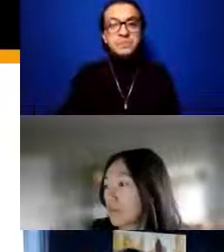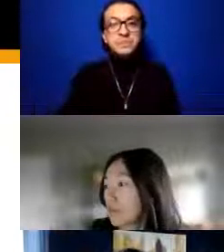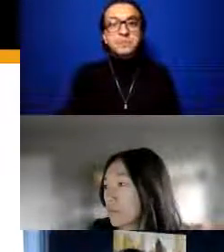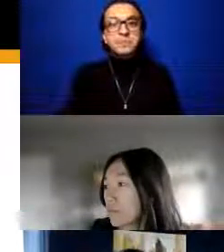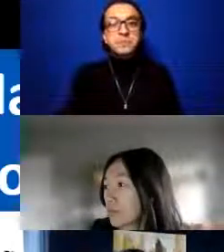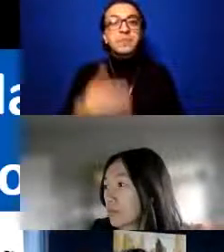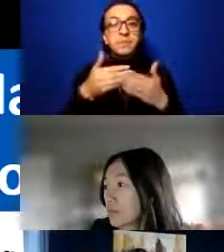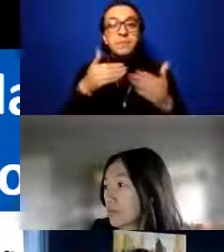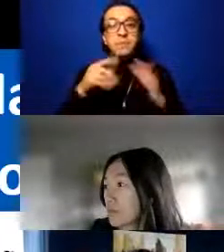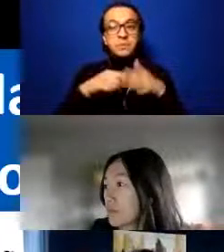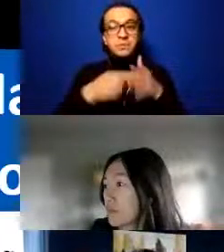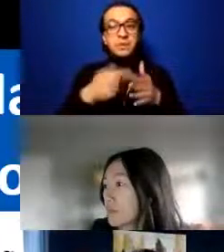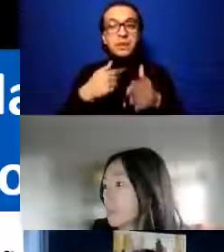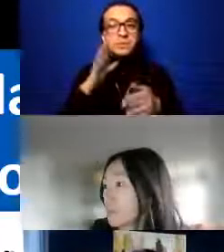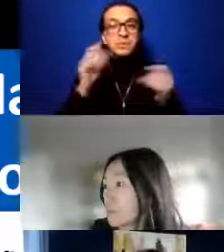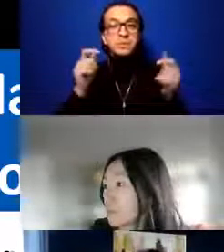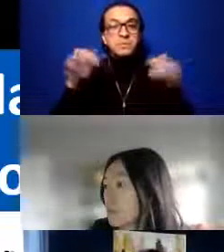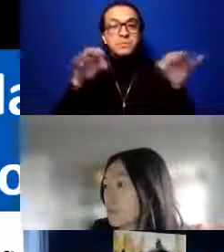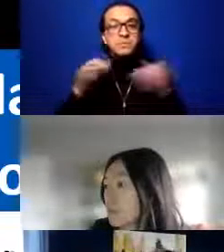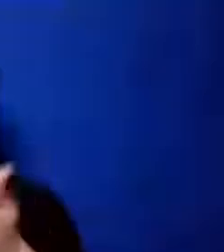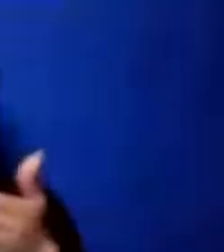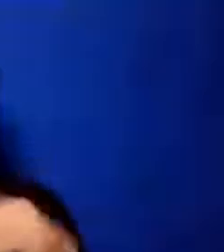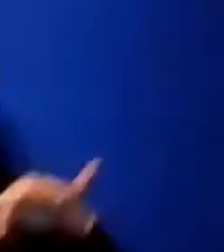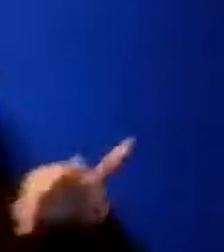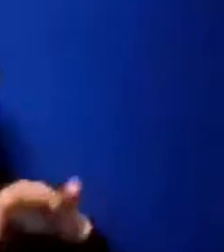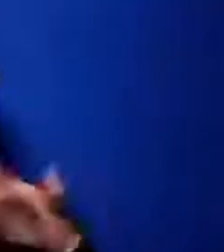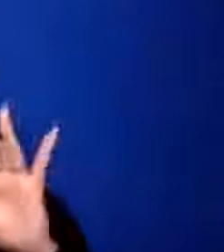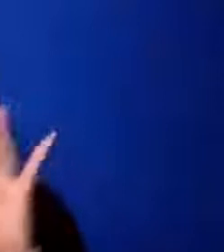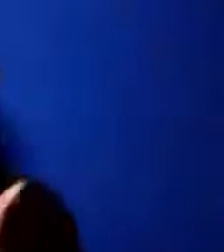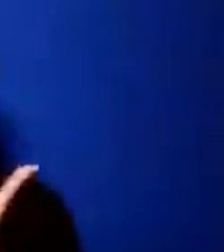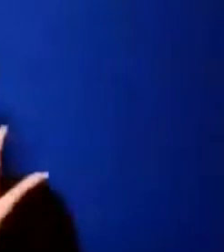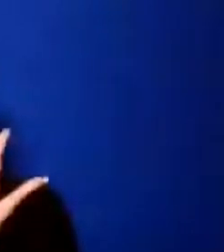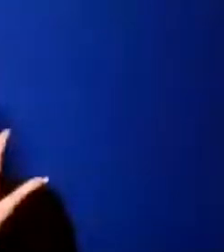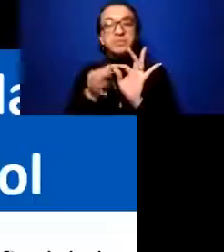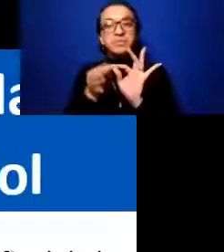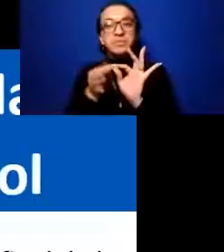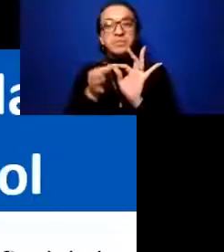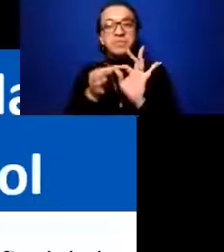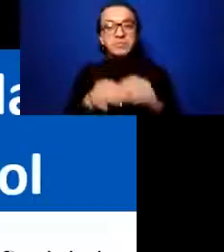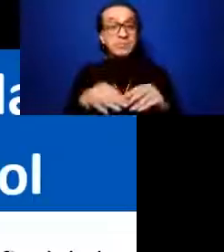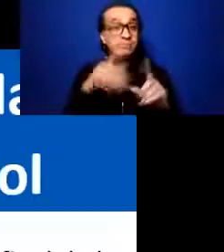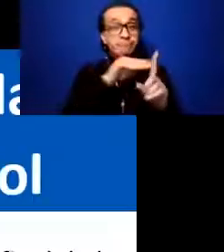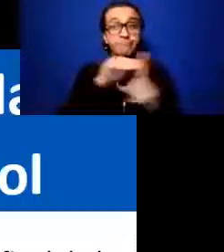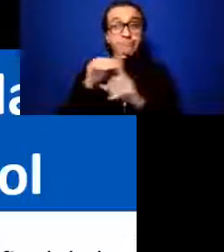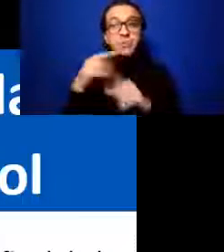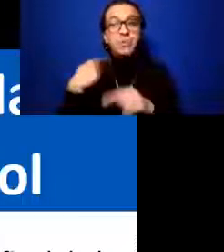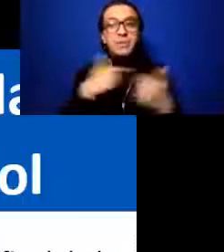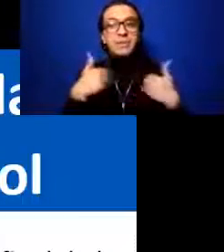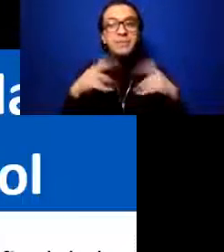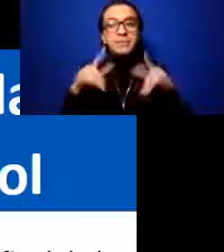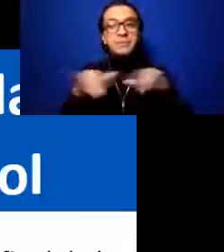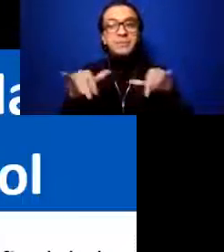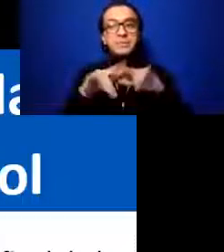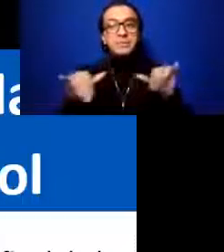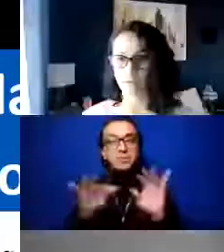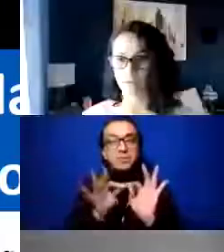I'm going to quickly go over some instructions for interpretation. As a reminder, we're now doing simultaneous interpretation,